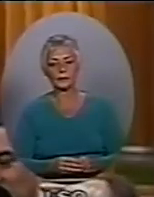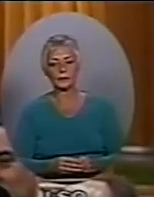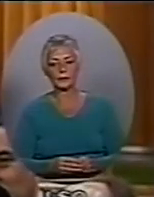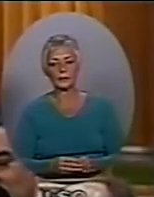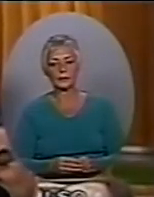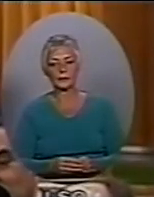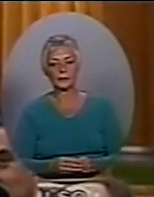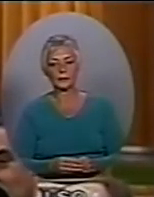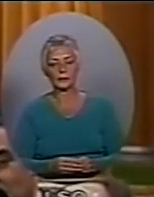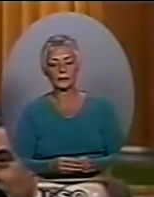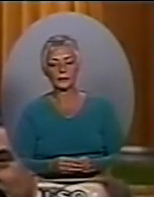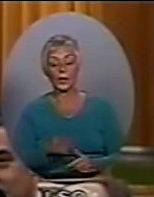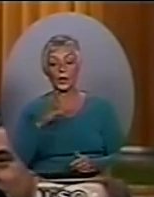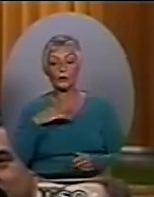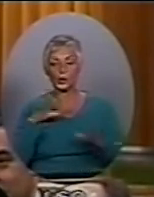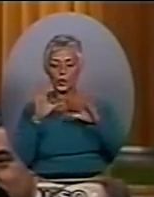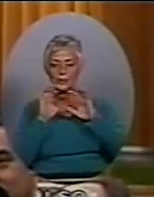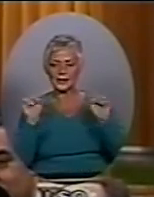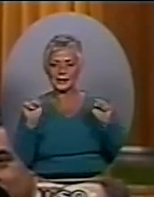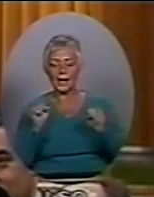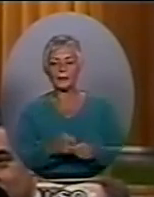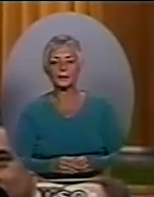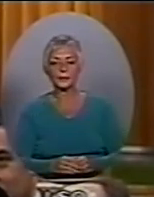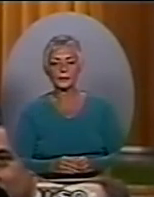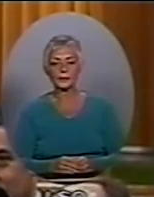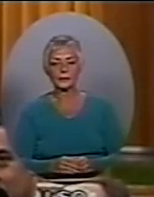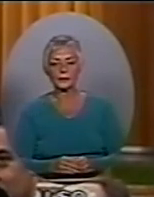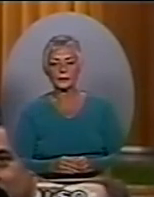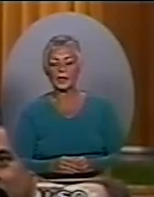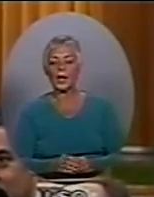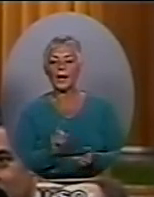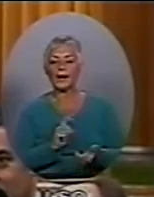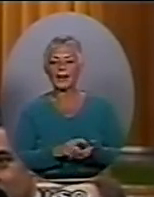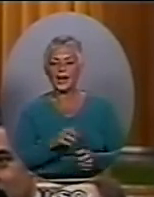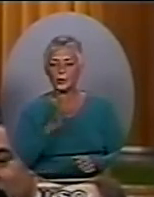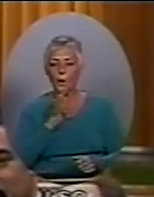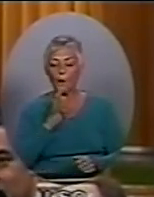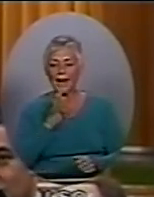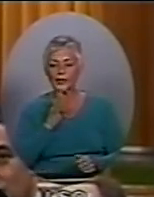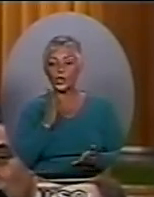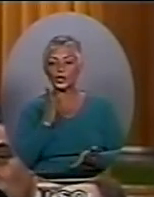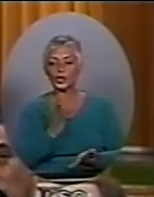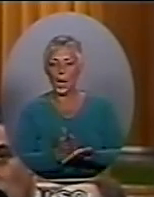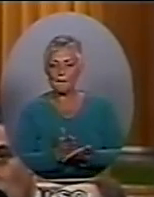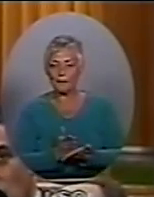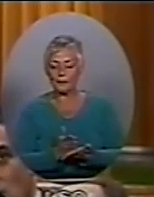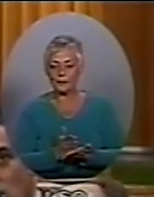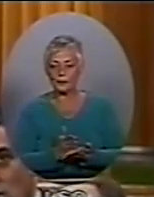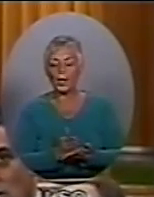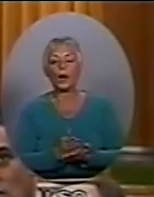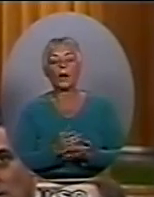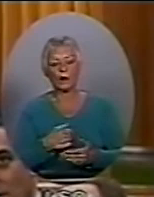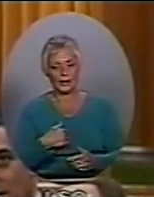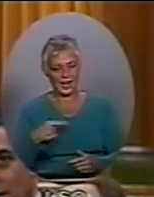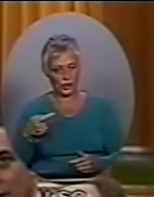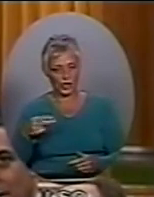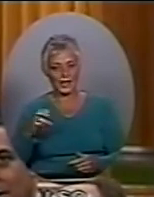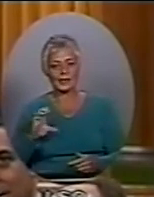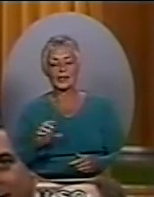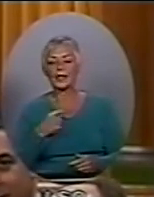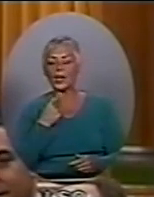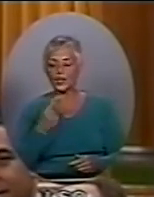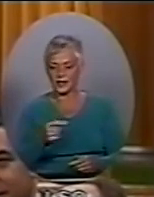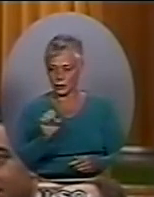now confirmed that they are investigating the illegal check of $90,000 that was written in the Prime Minister's office. So we now